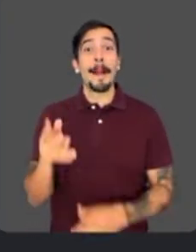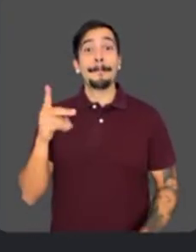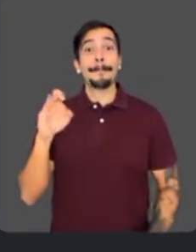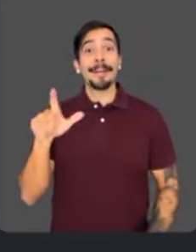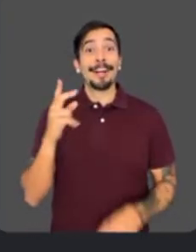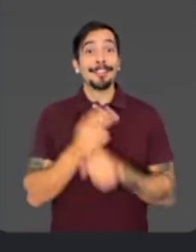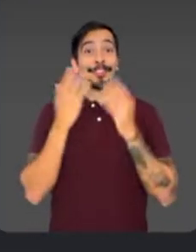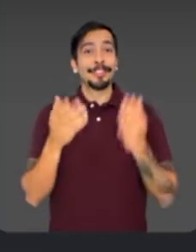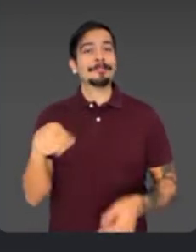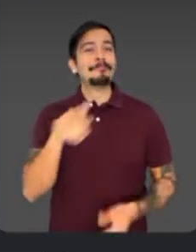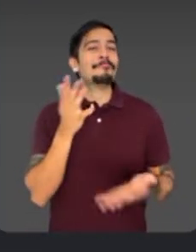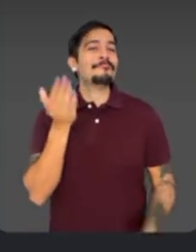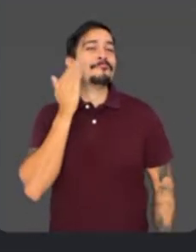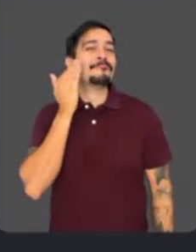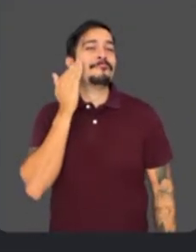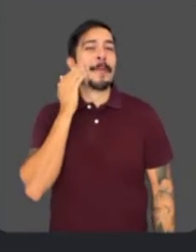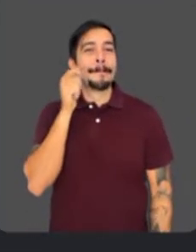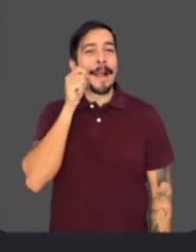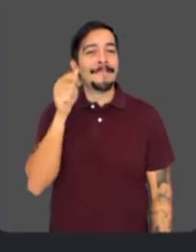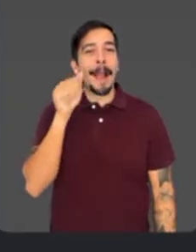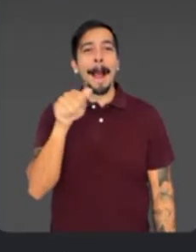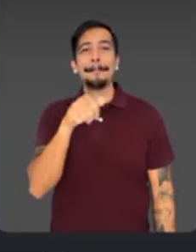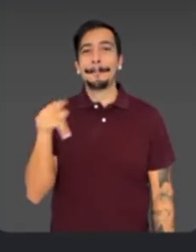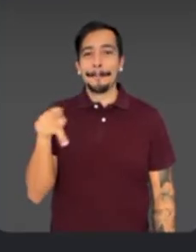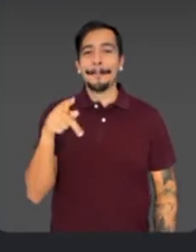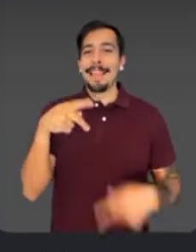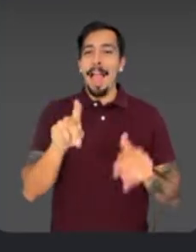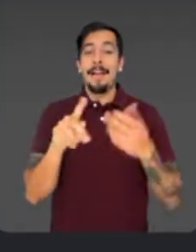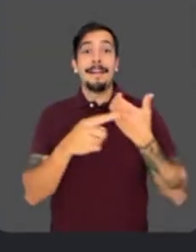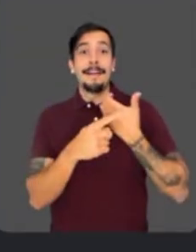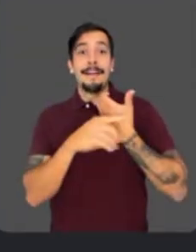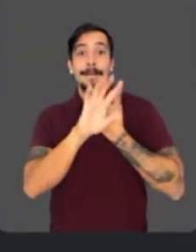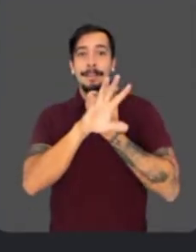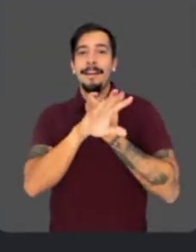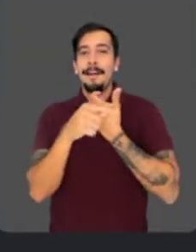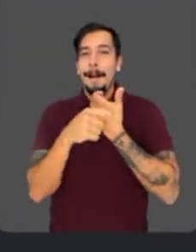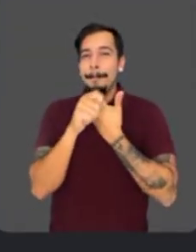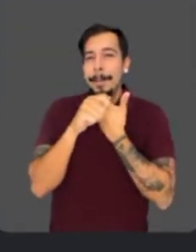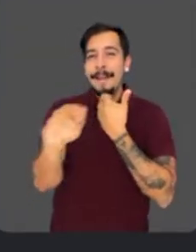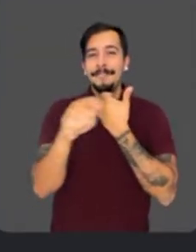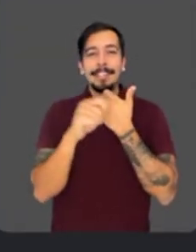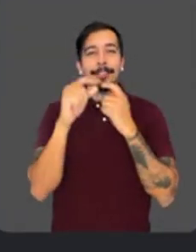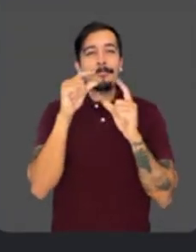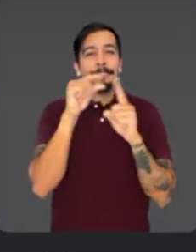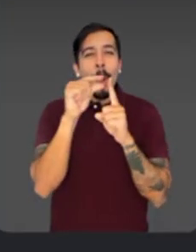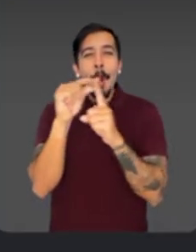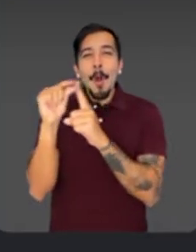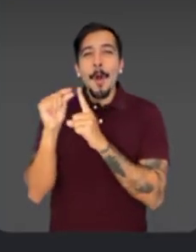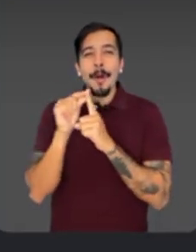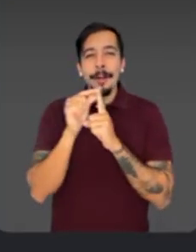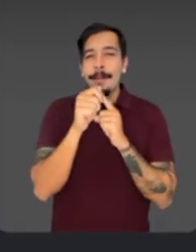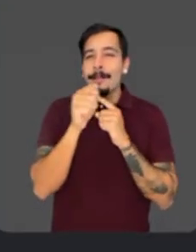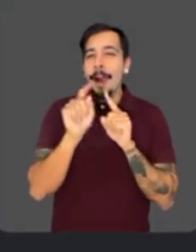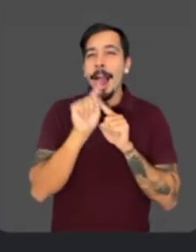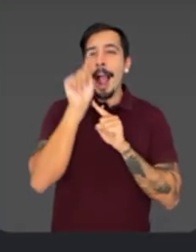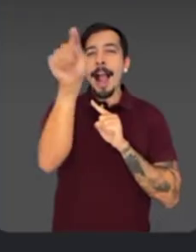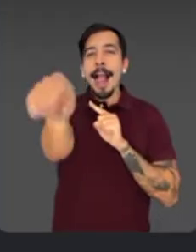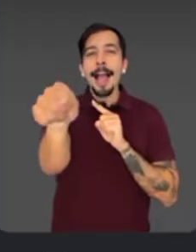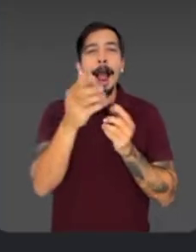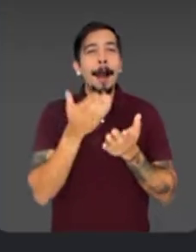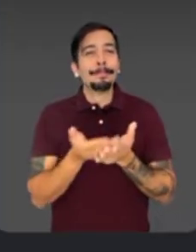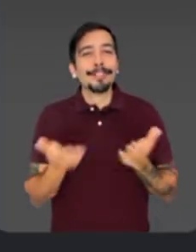Shifting gears, Pixel users may already know the Magnifier app, which allows you to use your Pixel camera to magnify small text, see